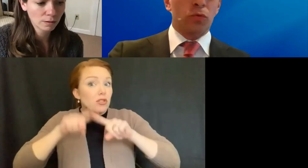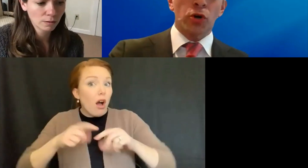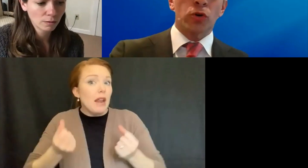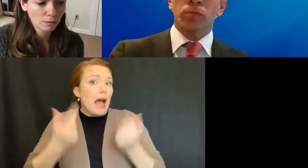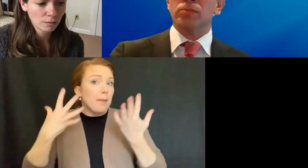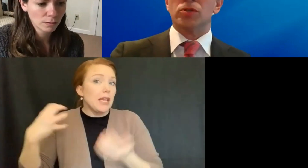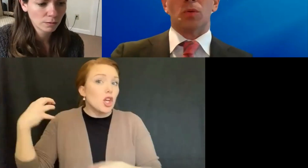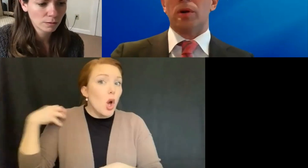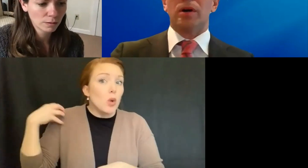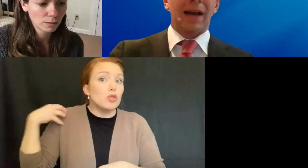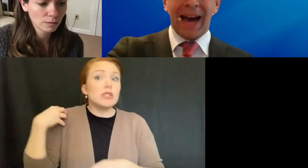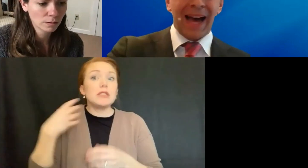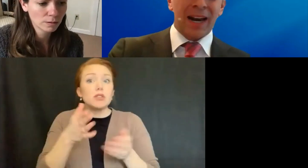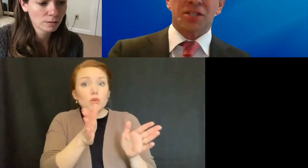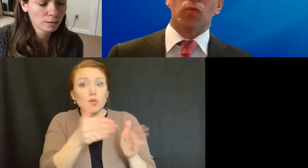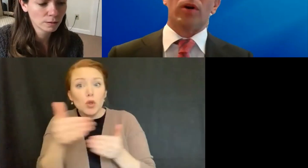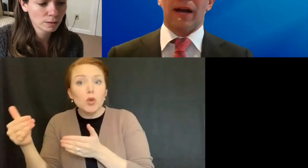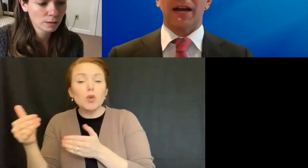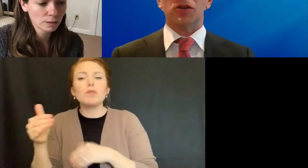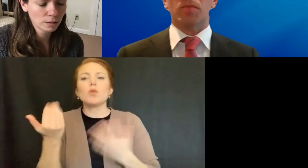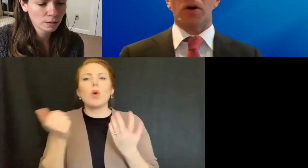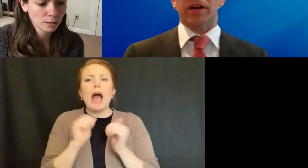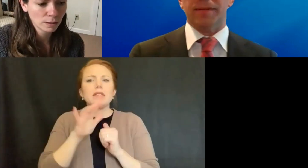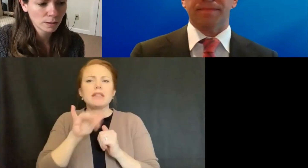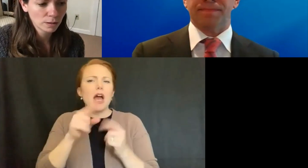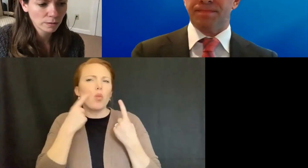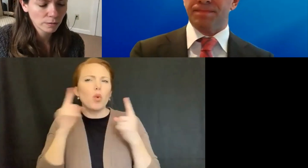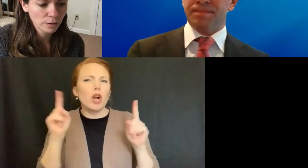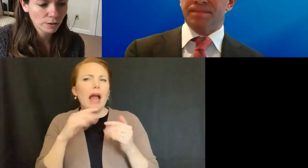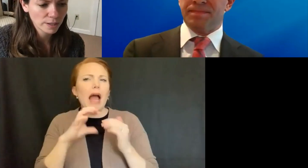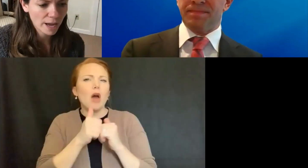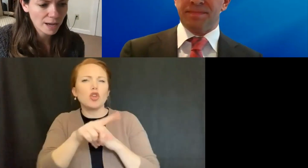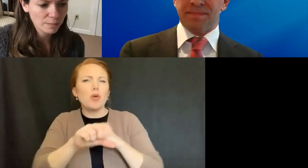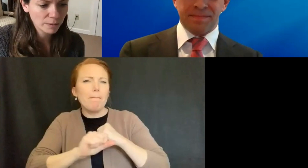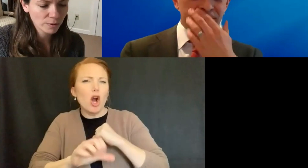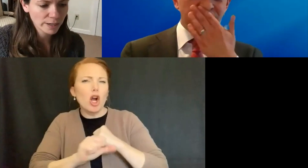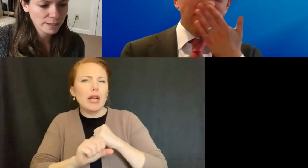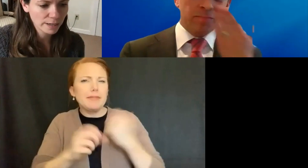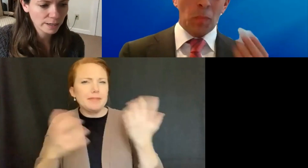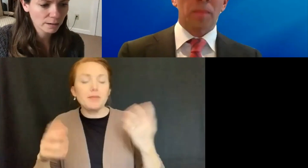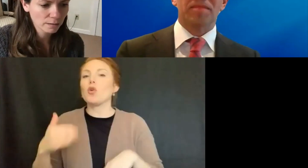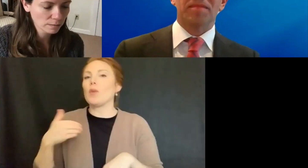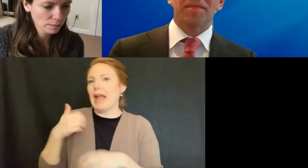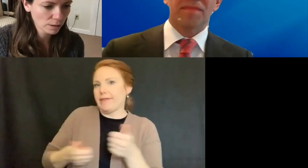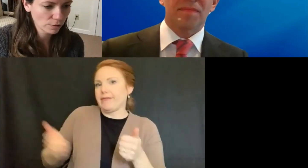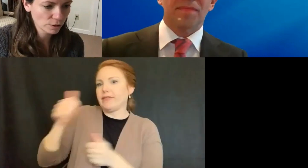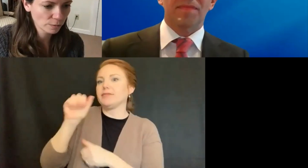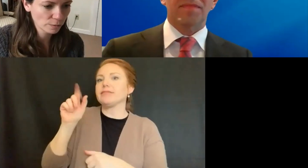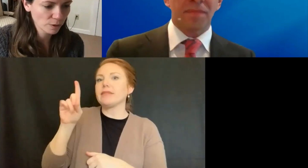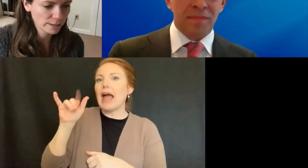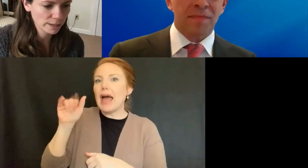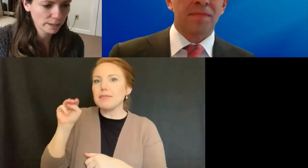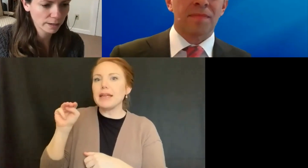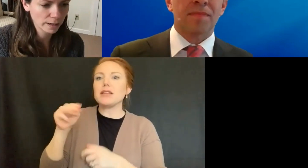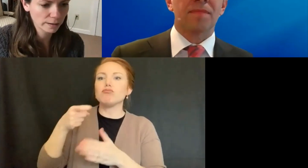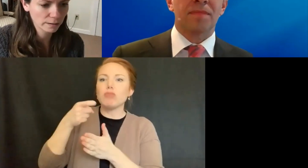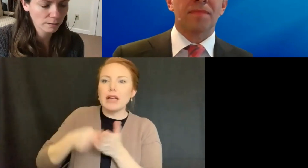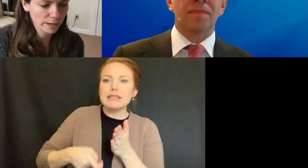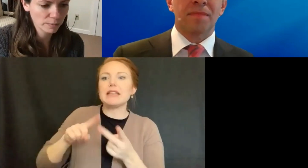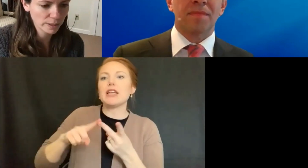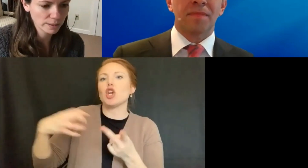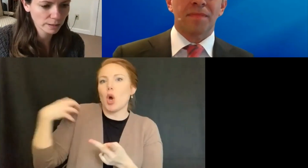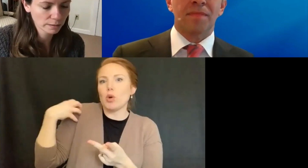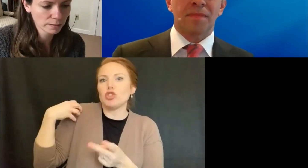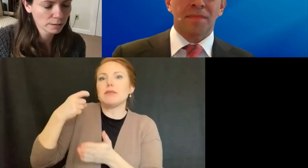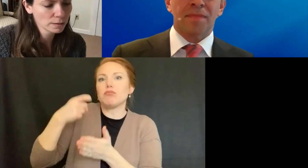coaches or rooms, or how does it work? How do you market it? There's admin pricing, coaching pricing, and then